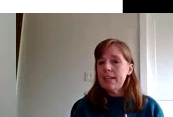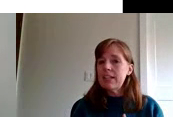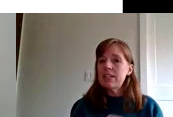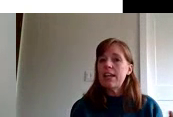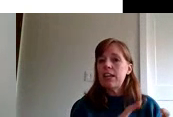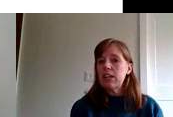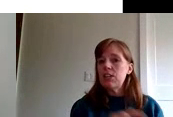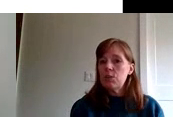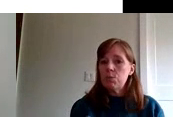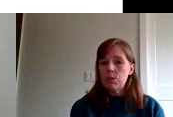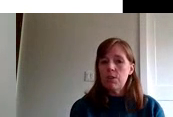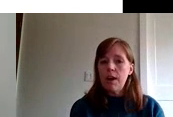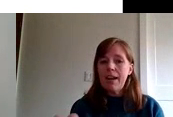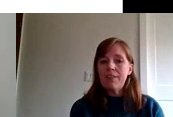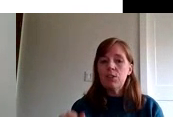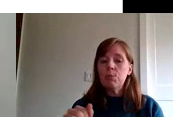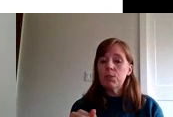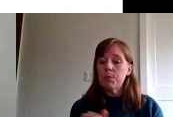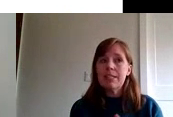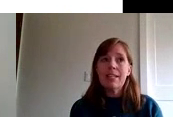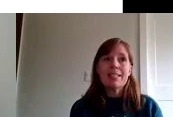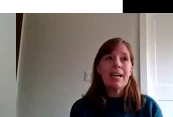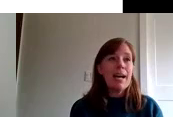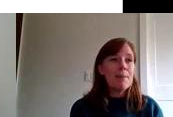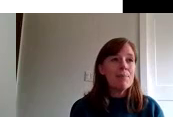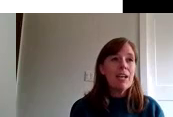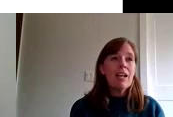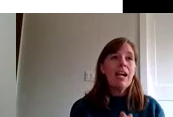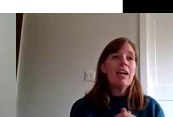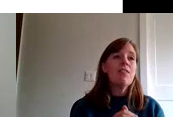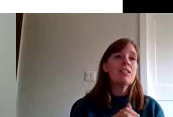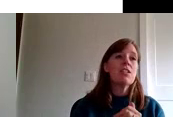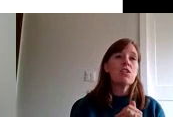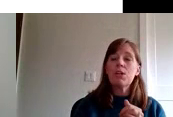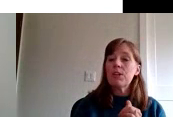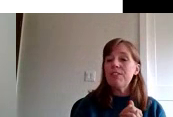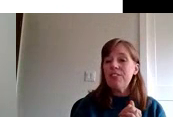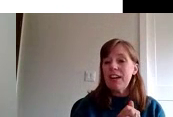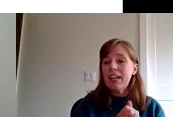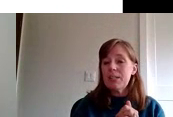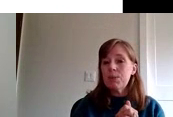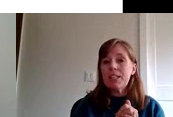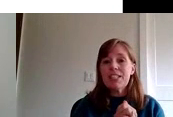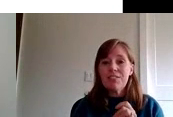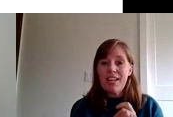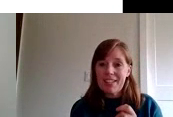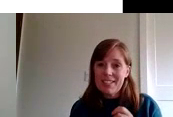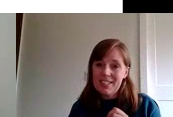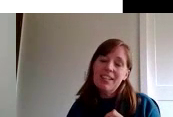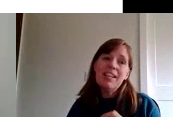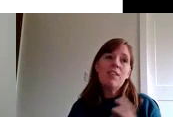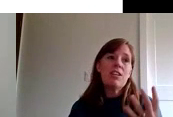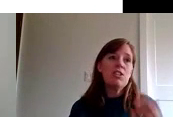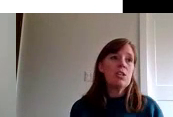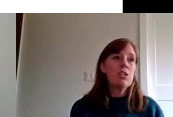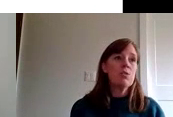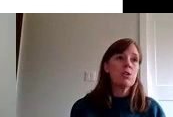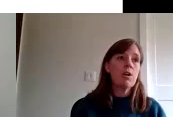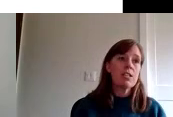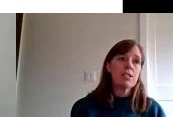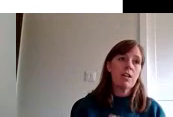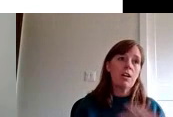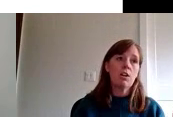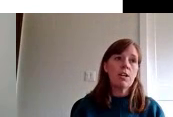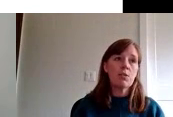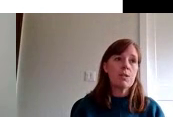one hand and you can not have to do multiple keys at a time. And this is also where you can find predictive text that you can